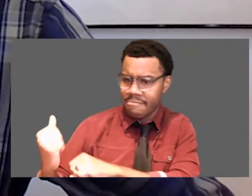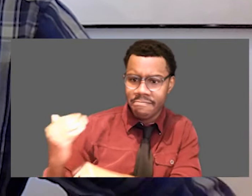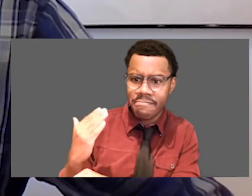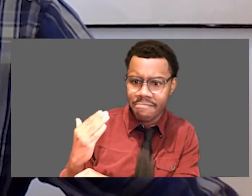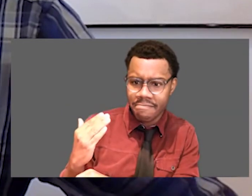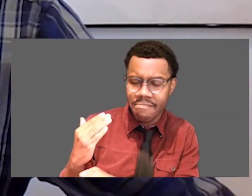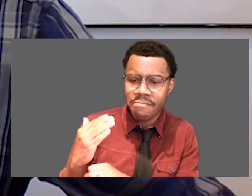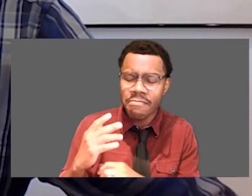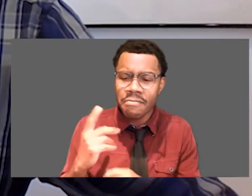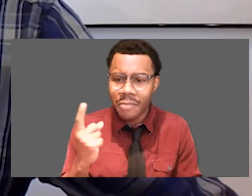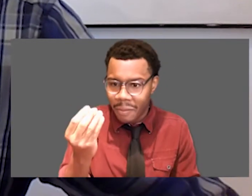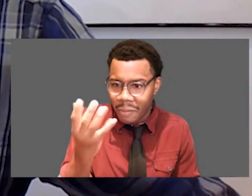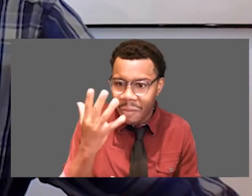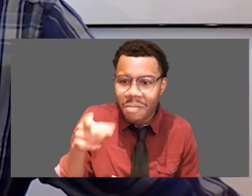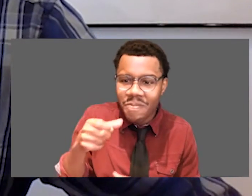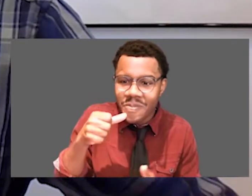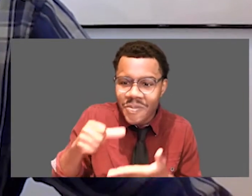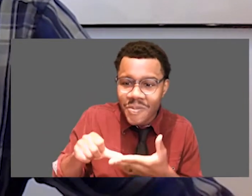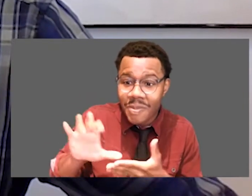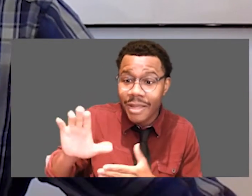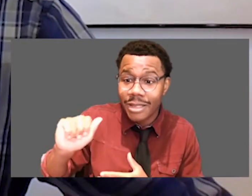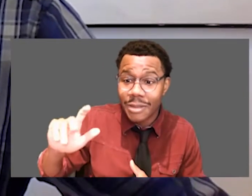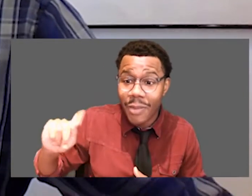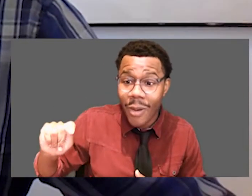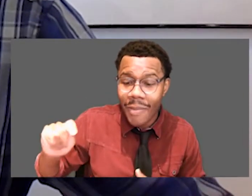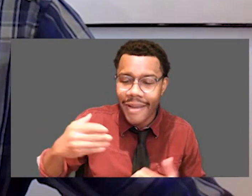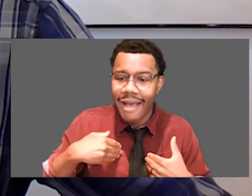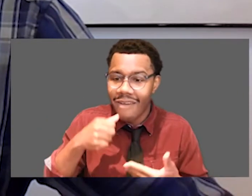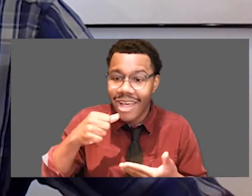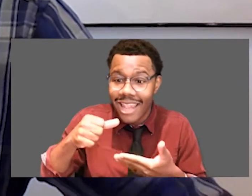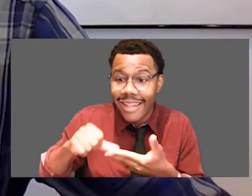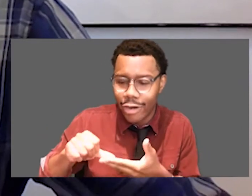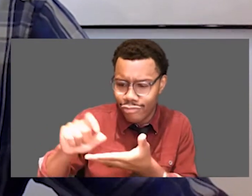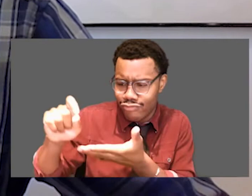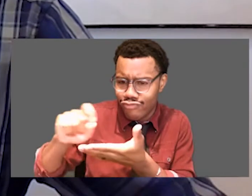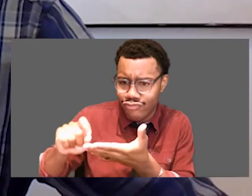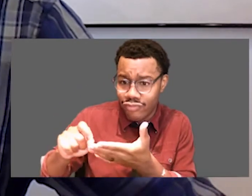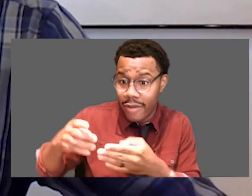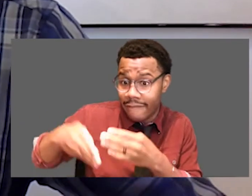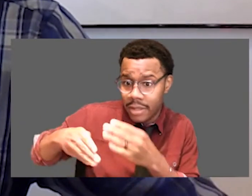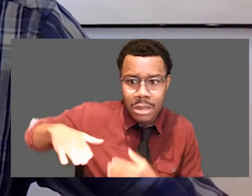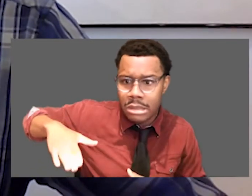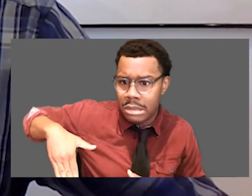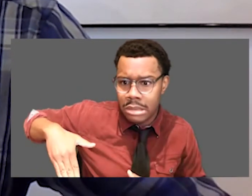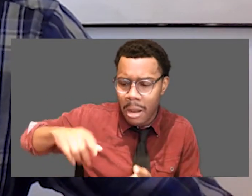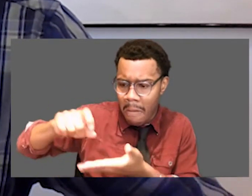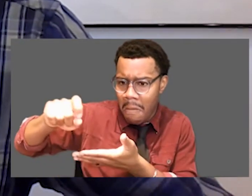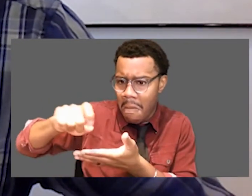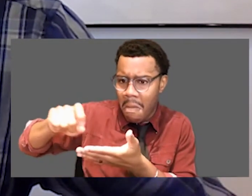found in the apartment next to a dictionary he bought so that his letters could be right.